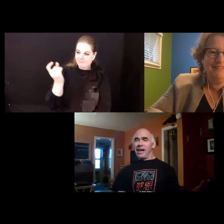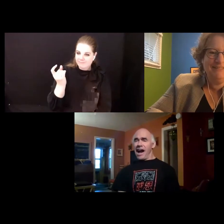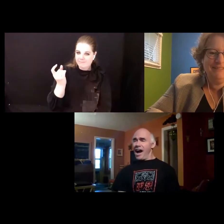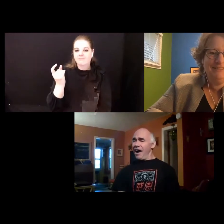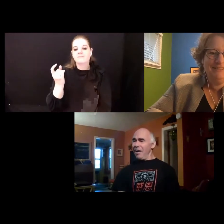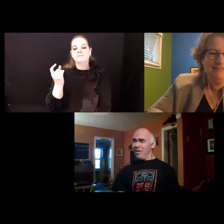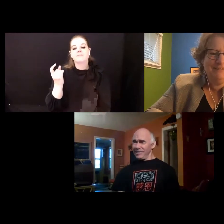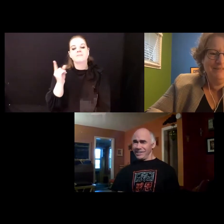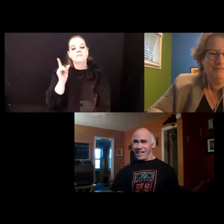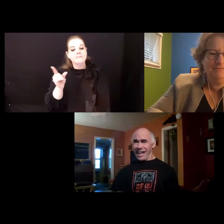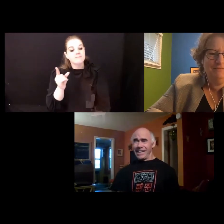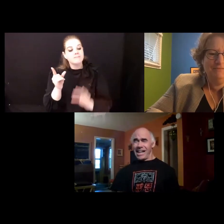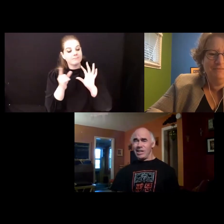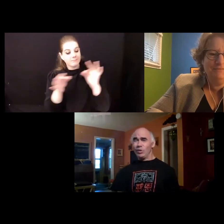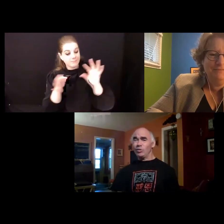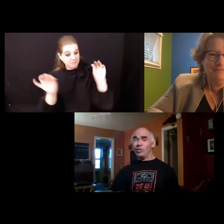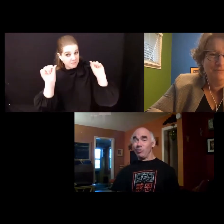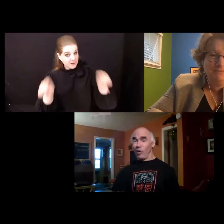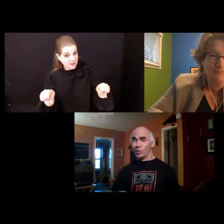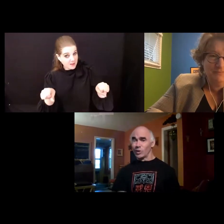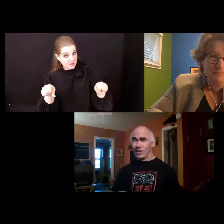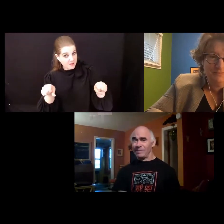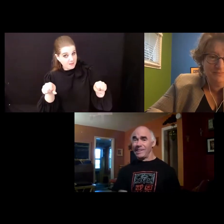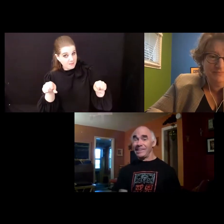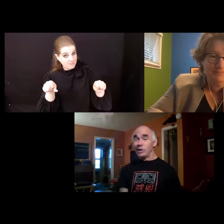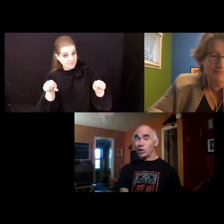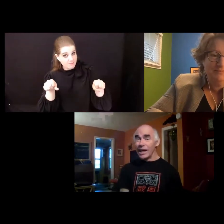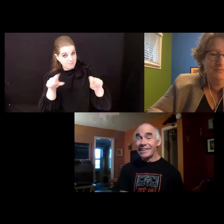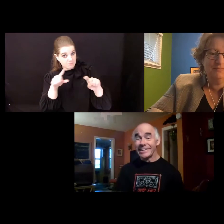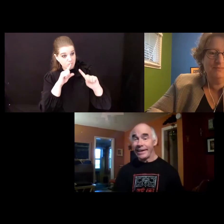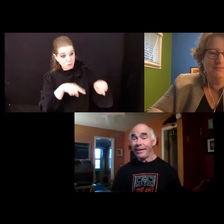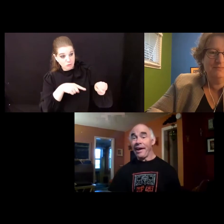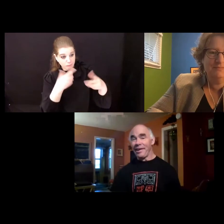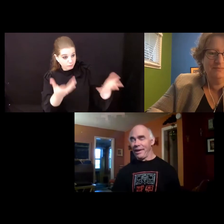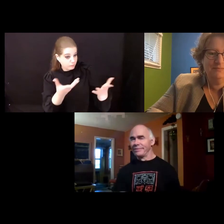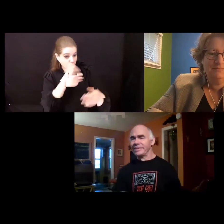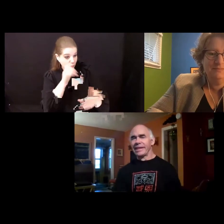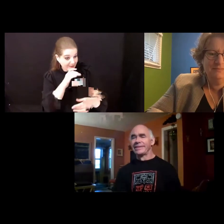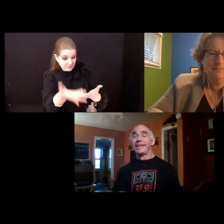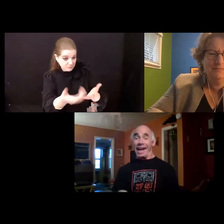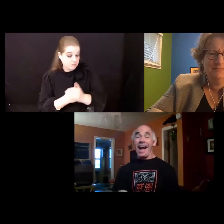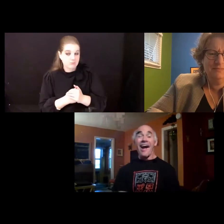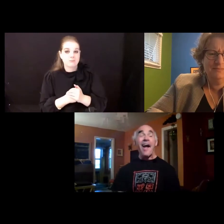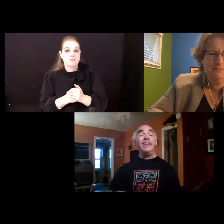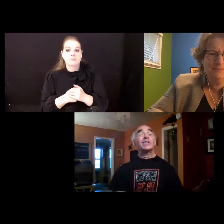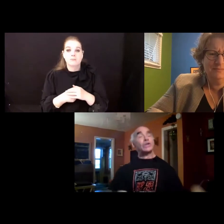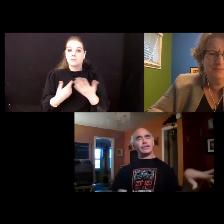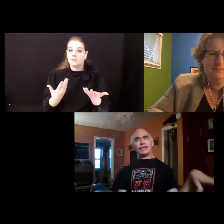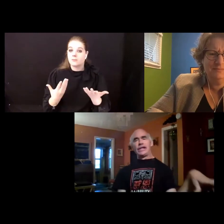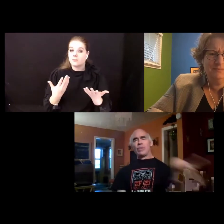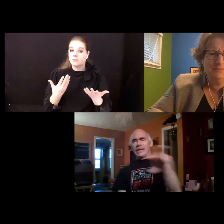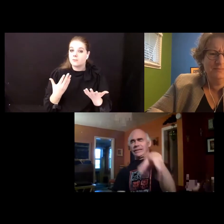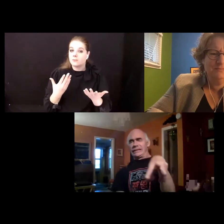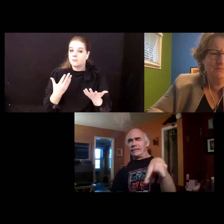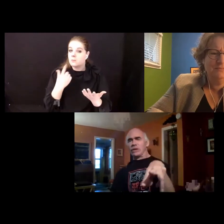said, can I get you folks something to drink? And I was like, yeah. So